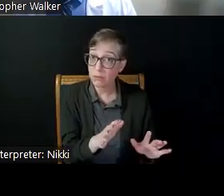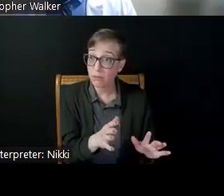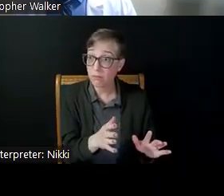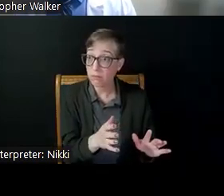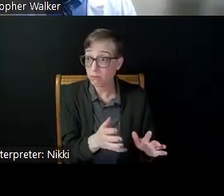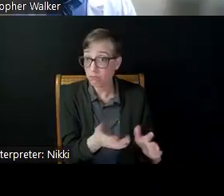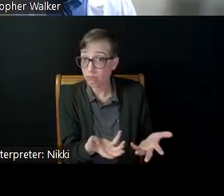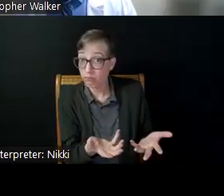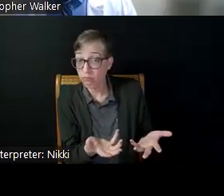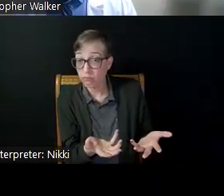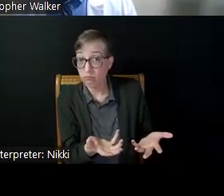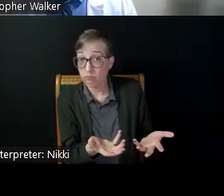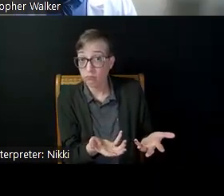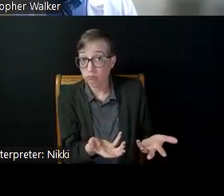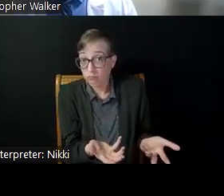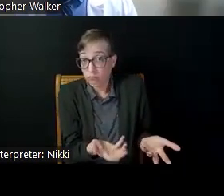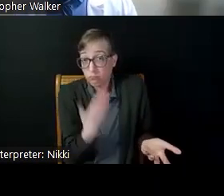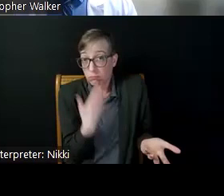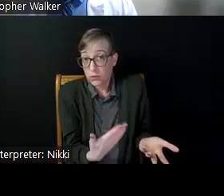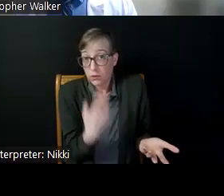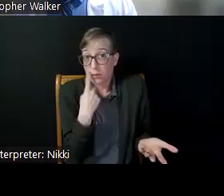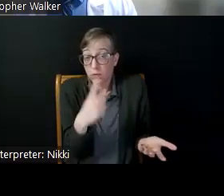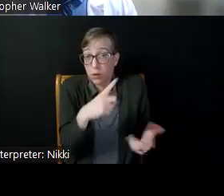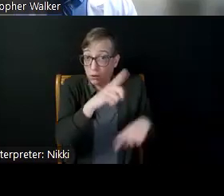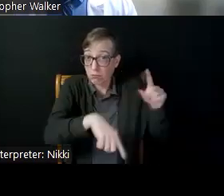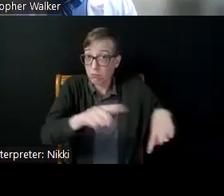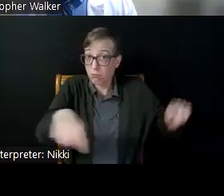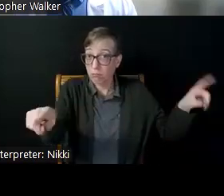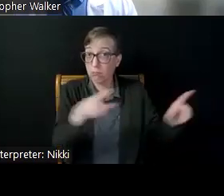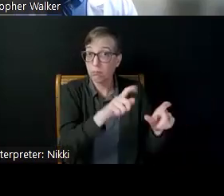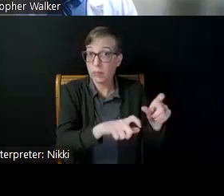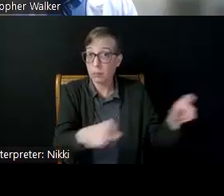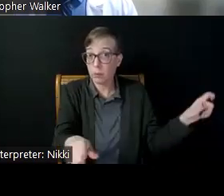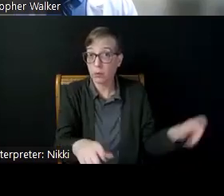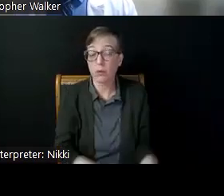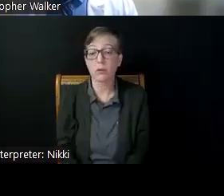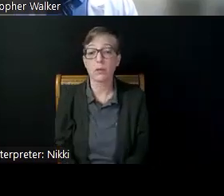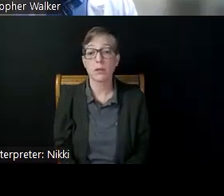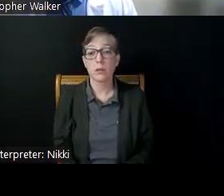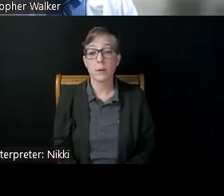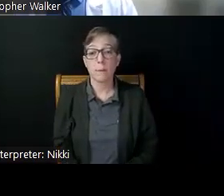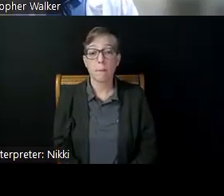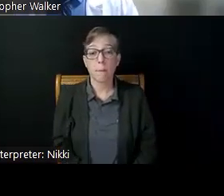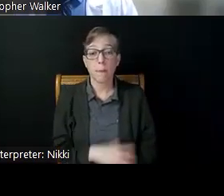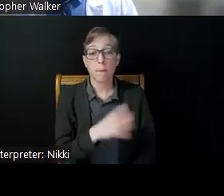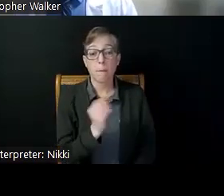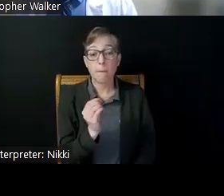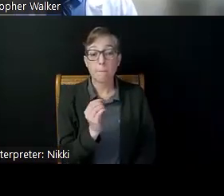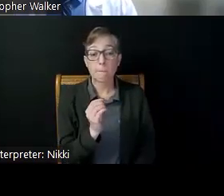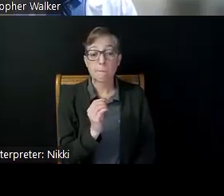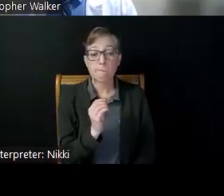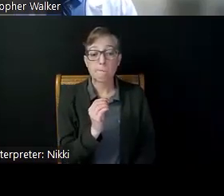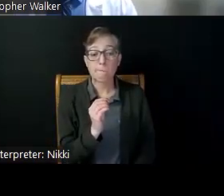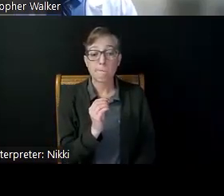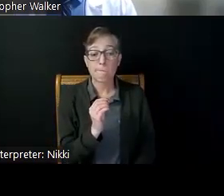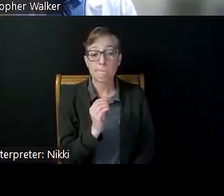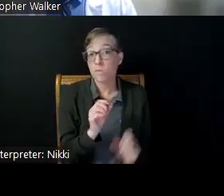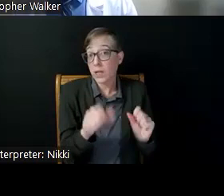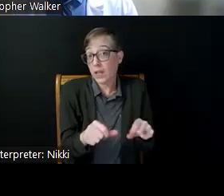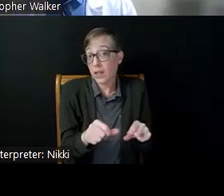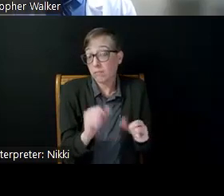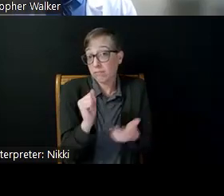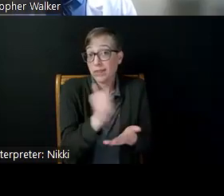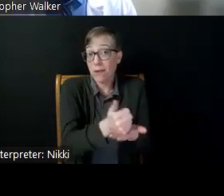other modes of screening, and it can just like the other modes of screening, it can help save